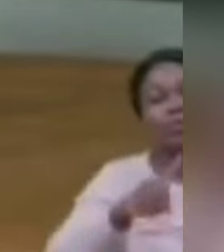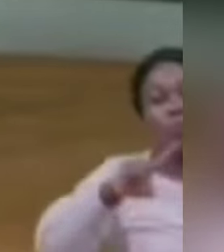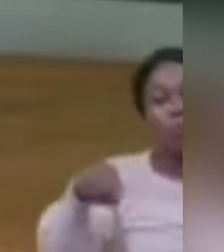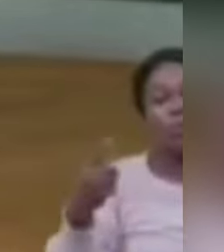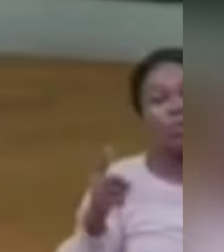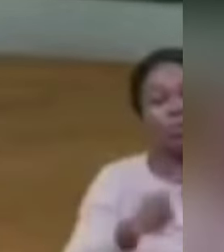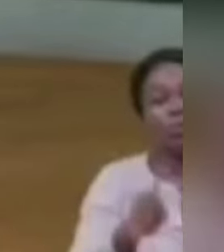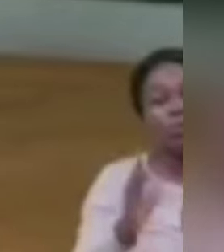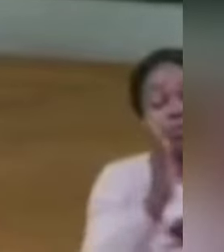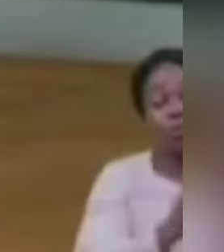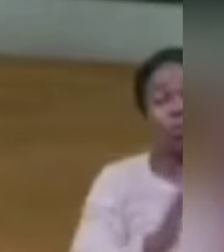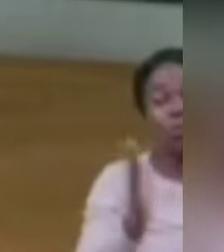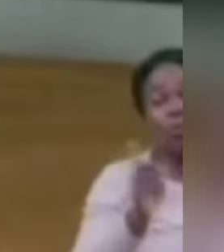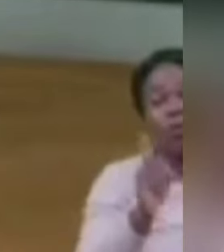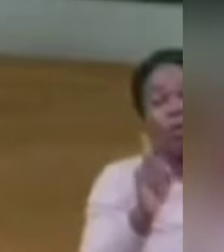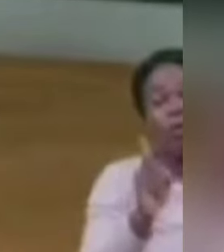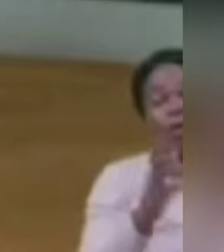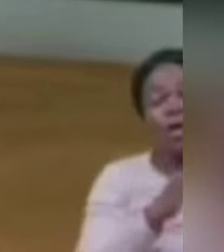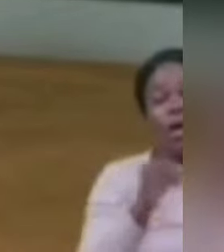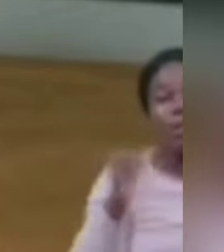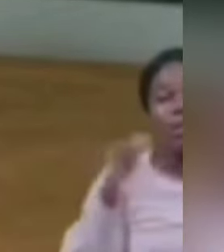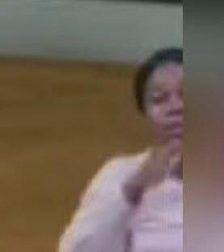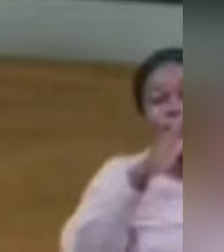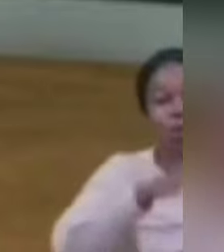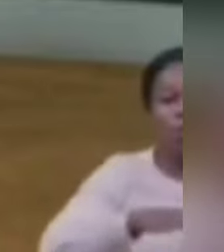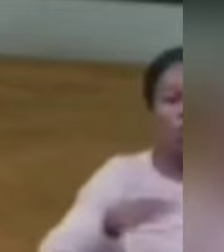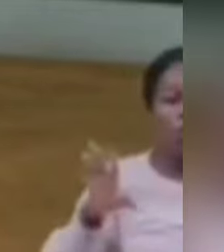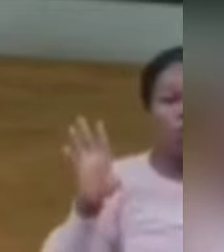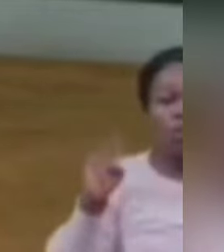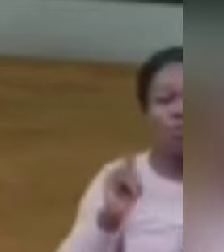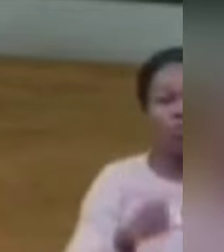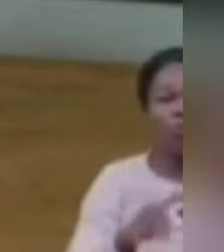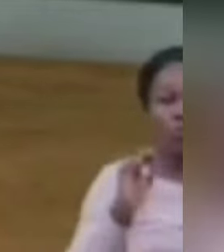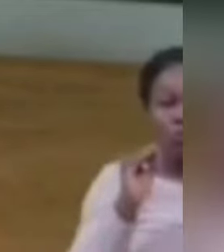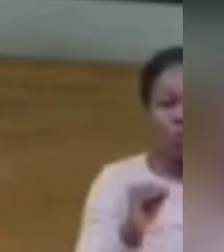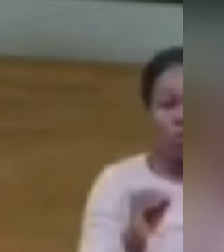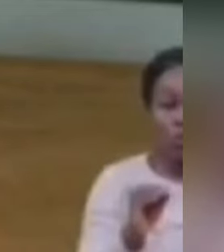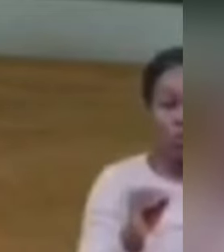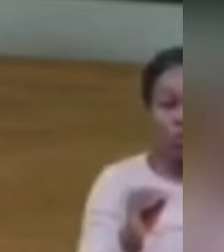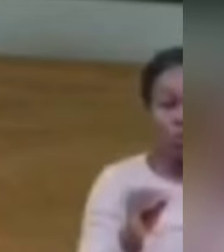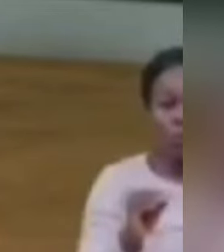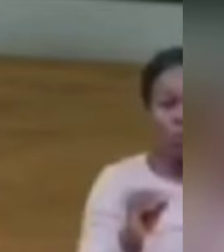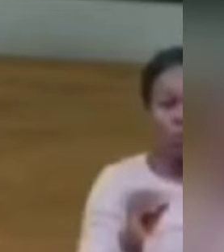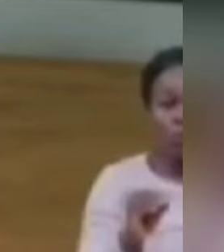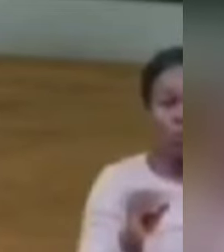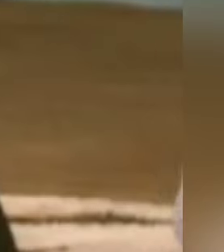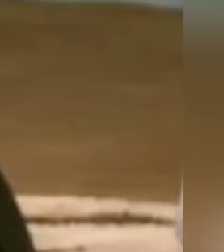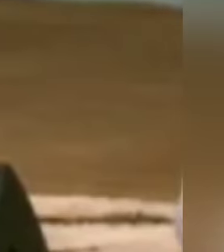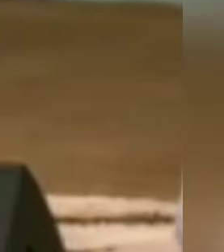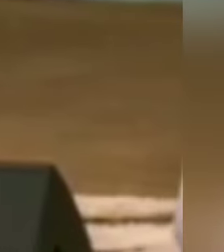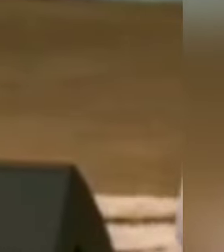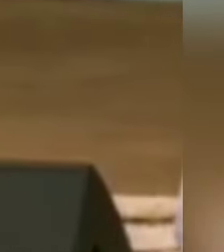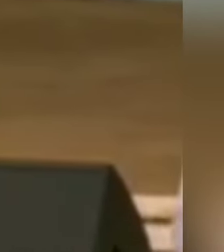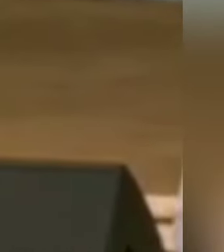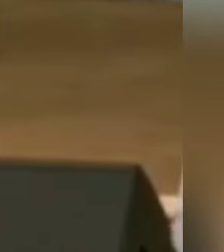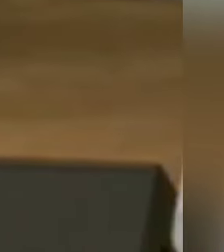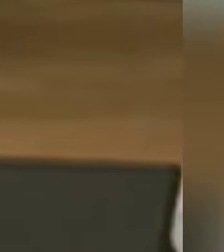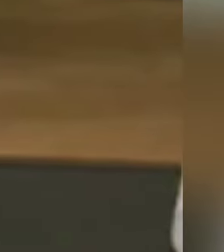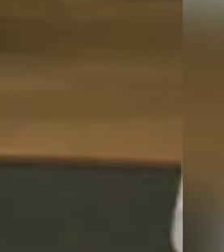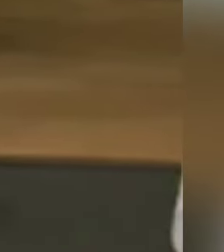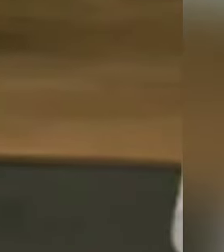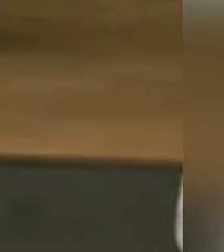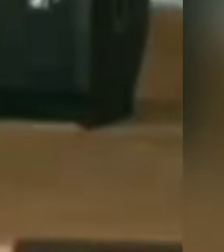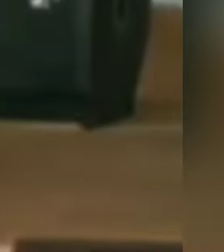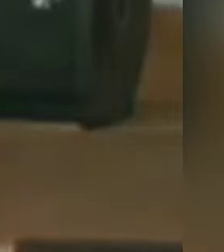a Sunday service at his church headquarters, the man of God stated his reason for marrying immediately than